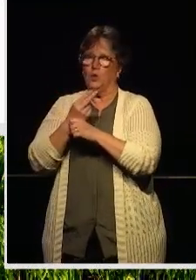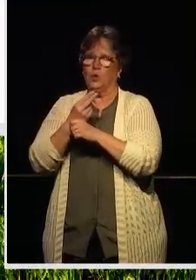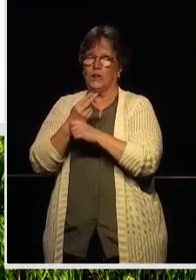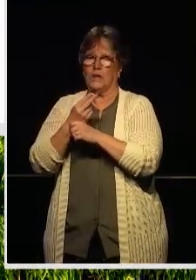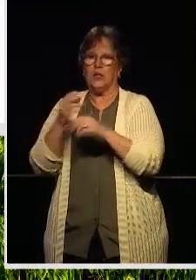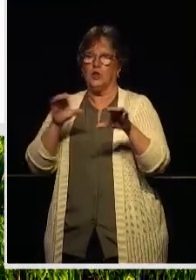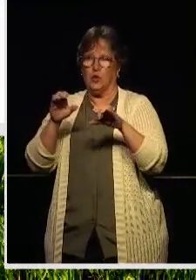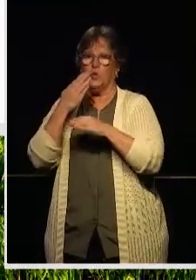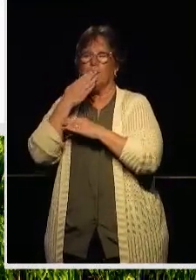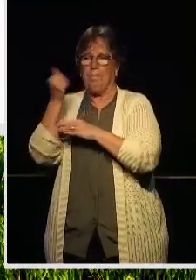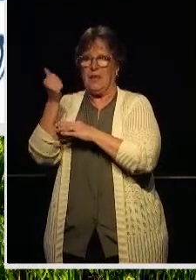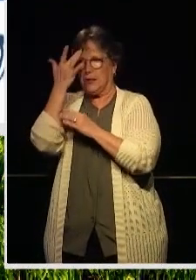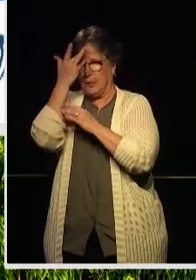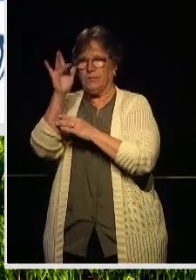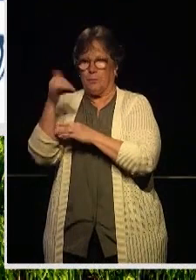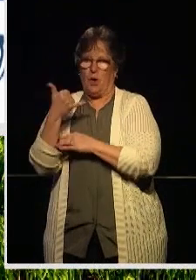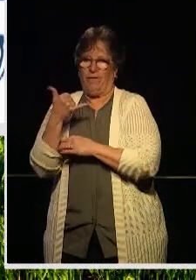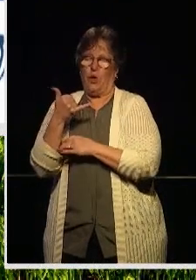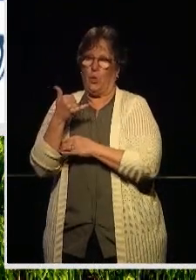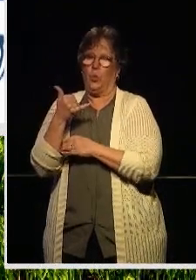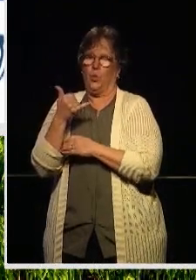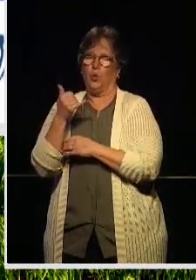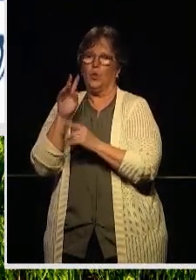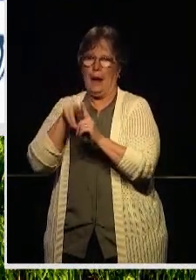on the smartphone application.